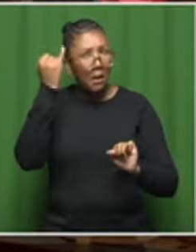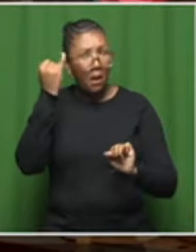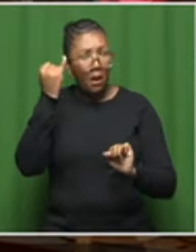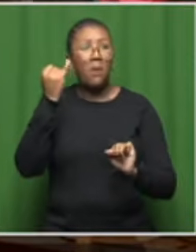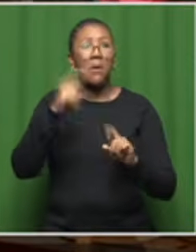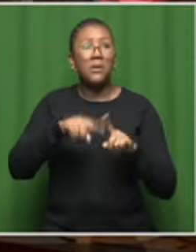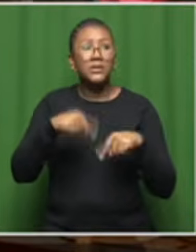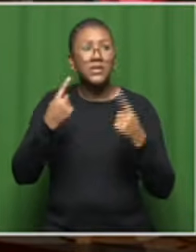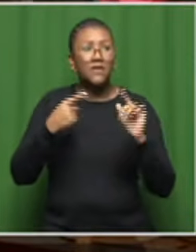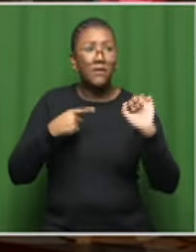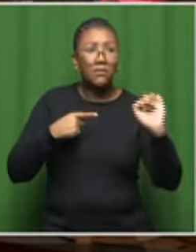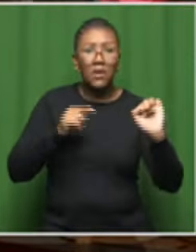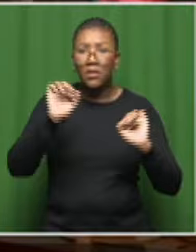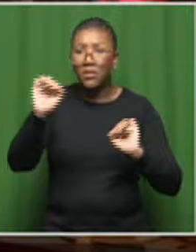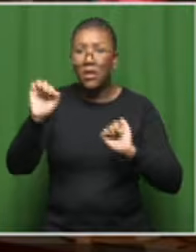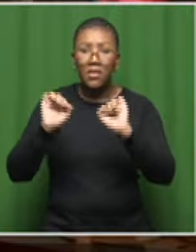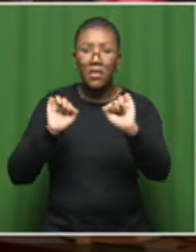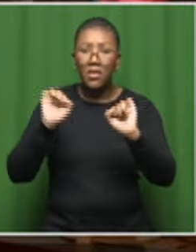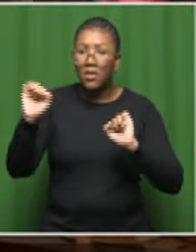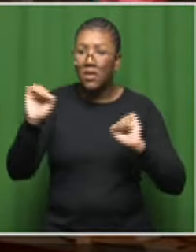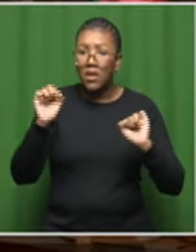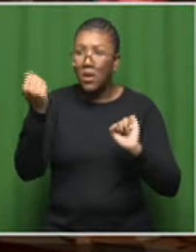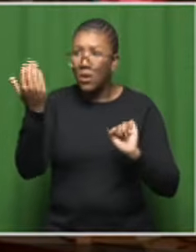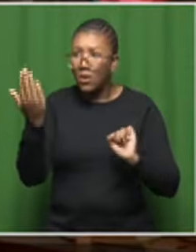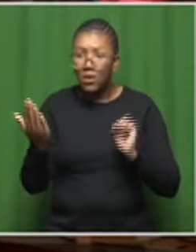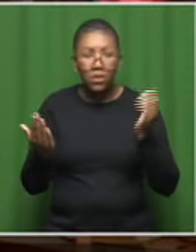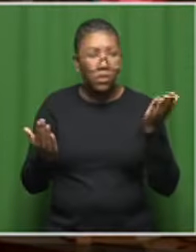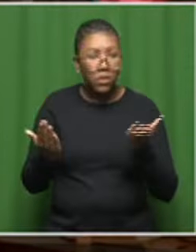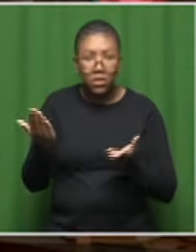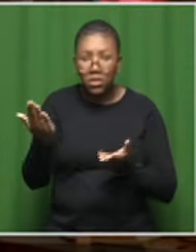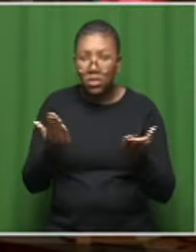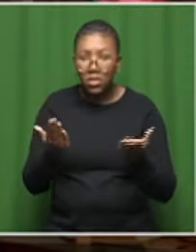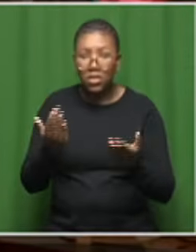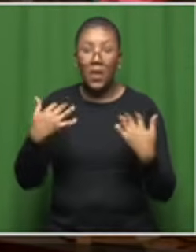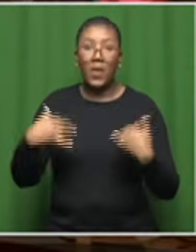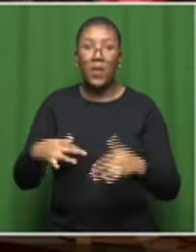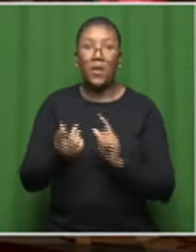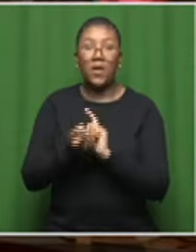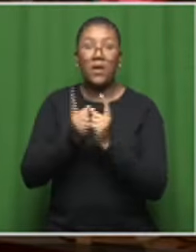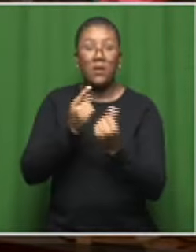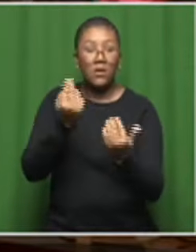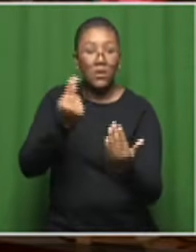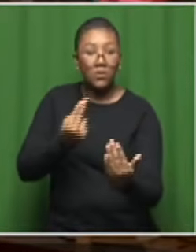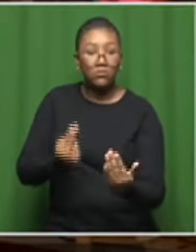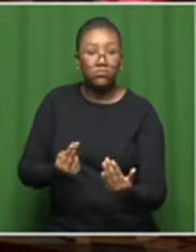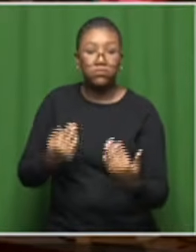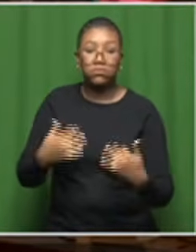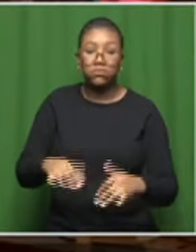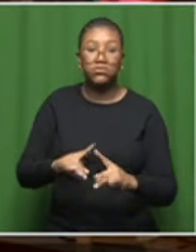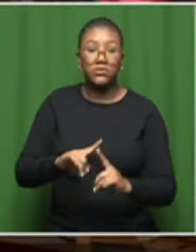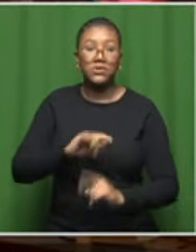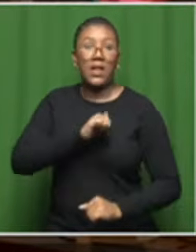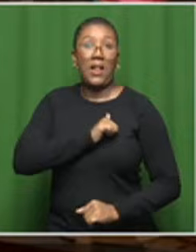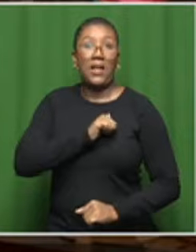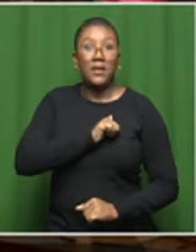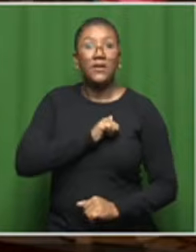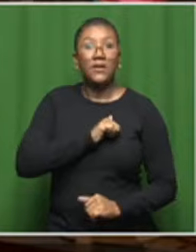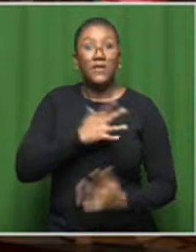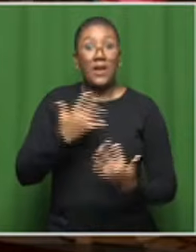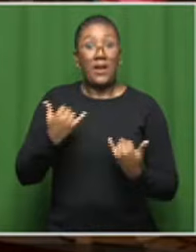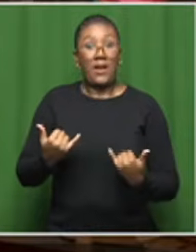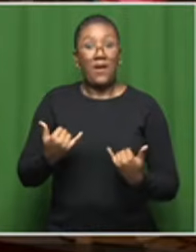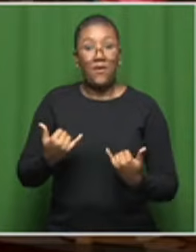think for me, it's very interesting. It's very amazing. I think I'm very lucky to be in a